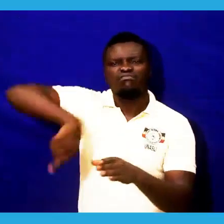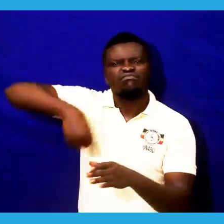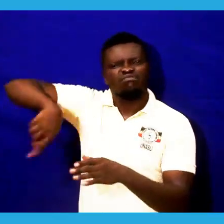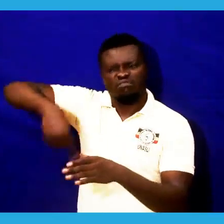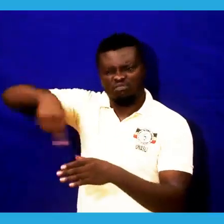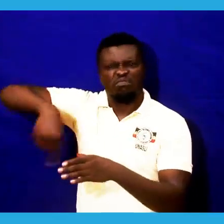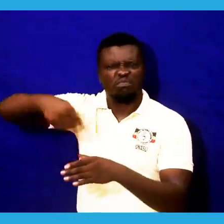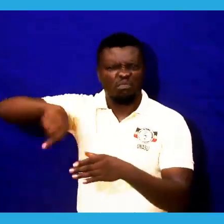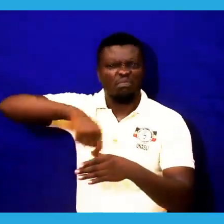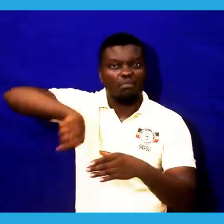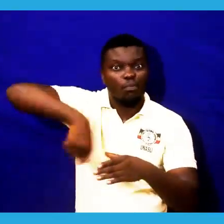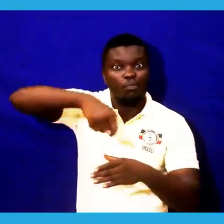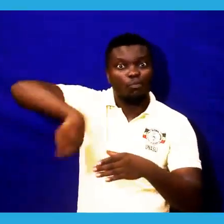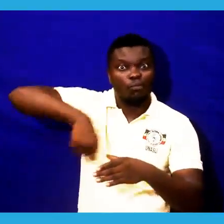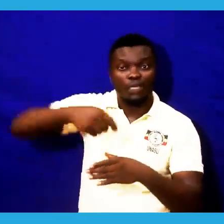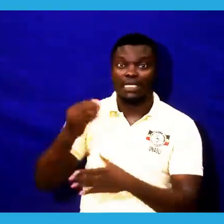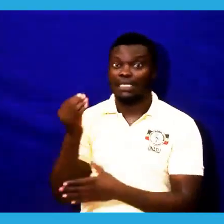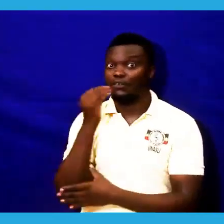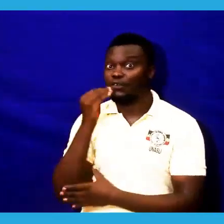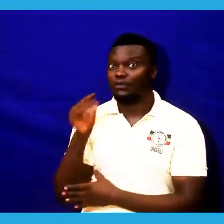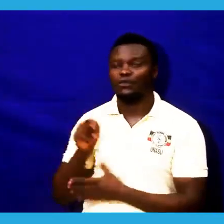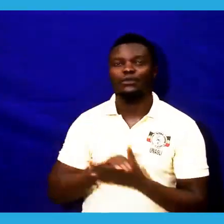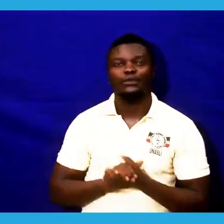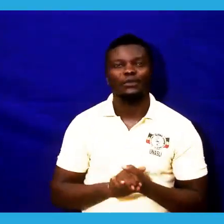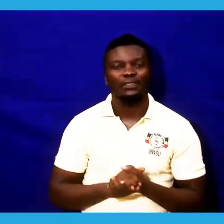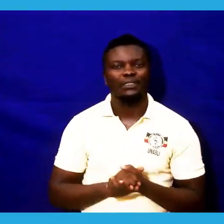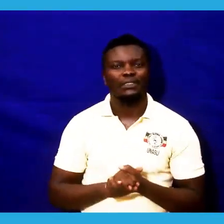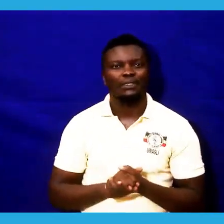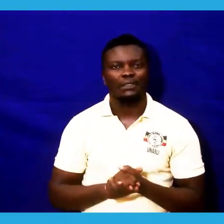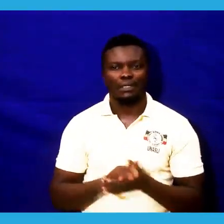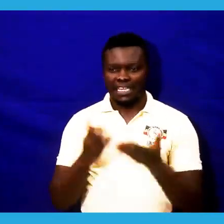mother is cooking food.